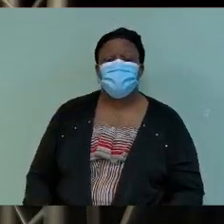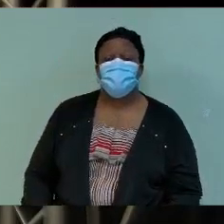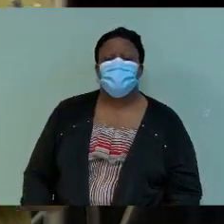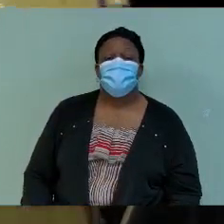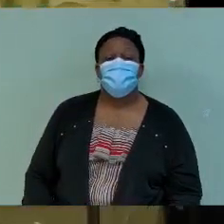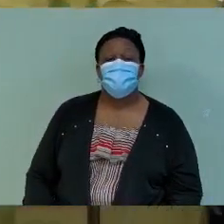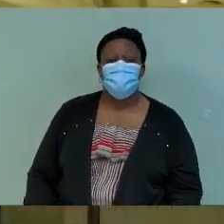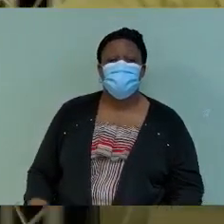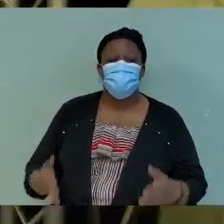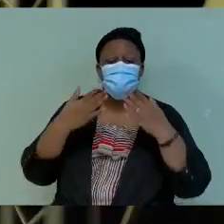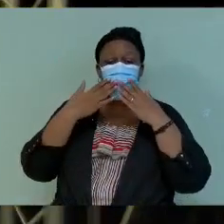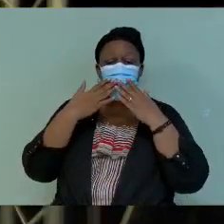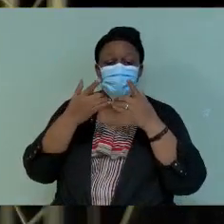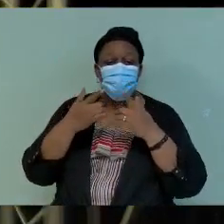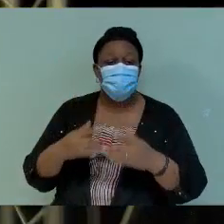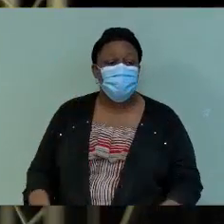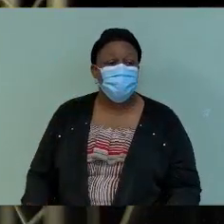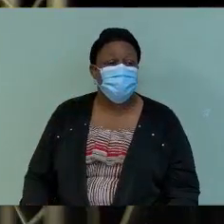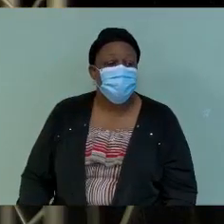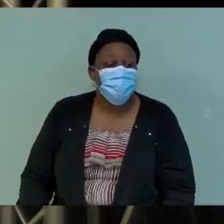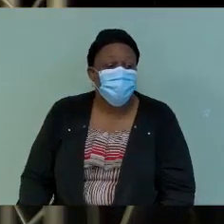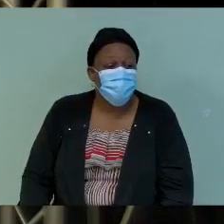Thank you.